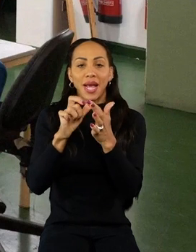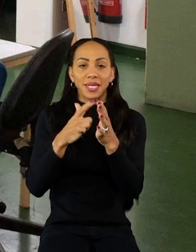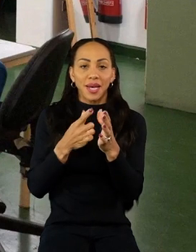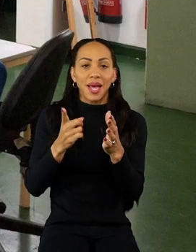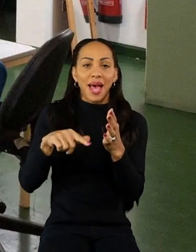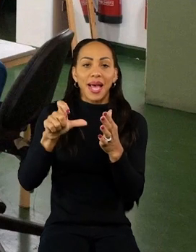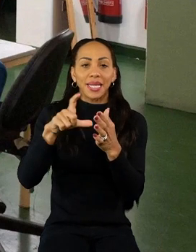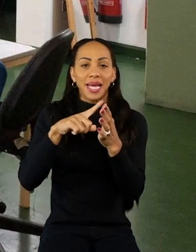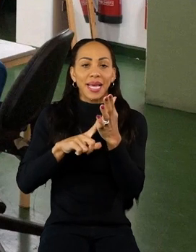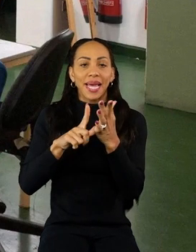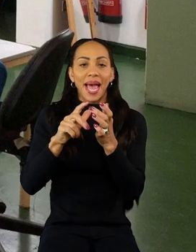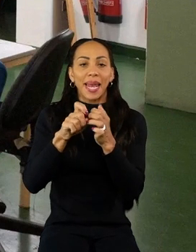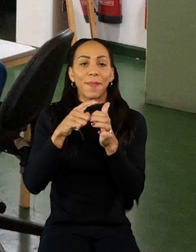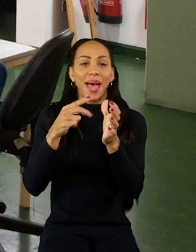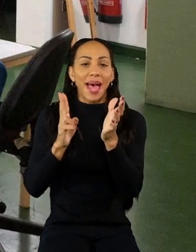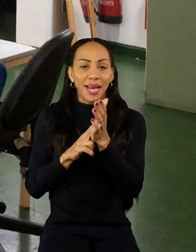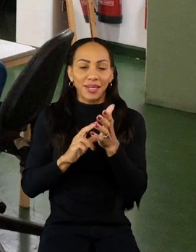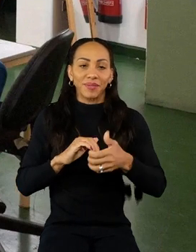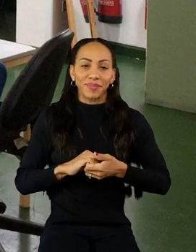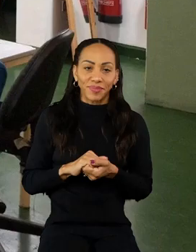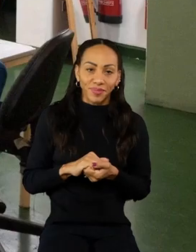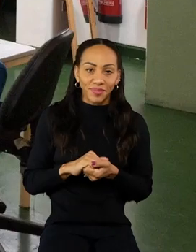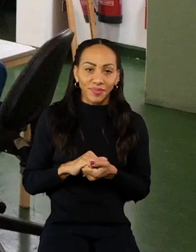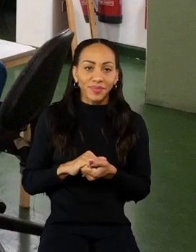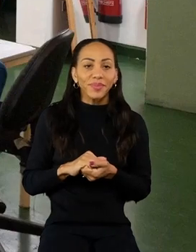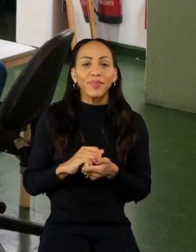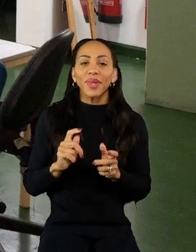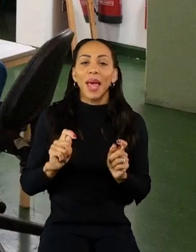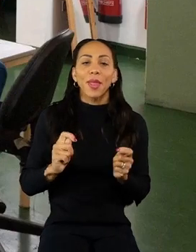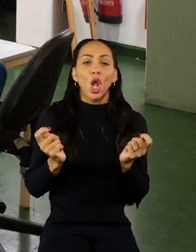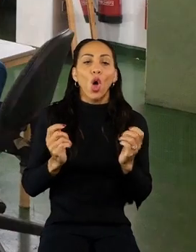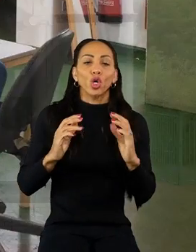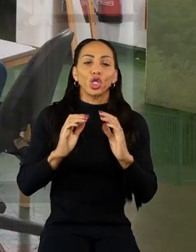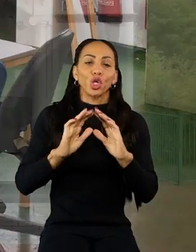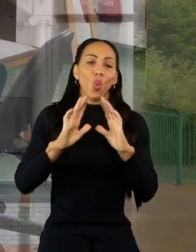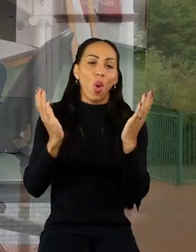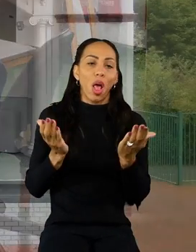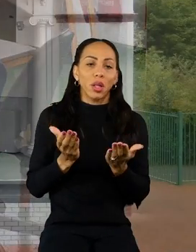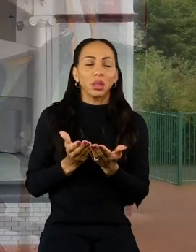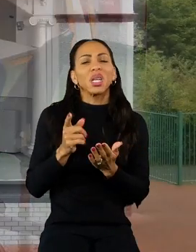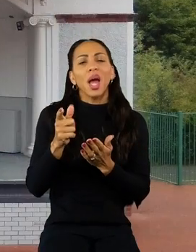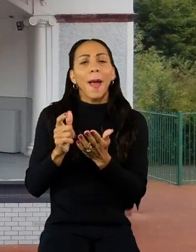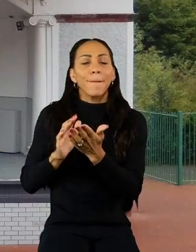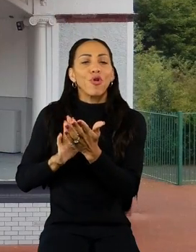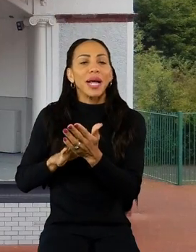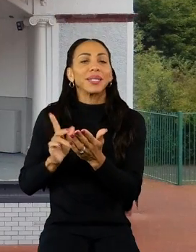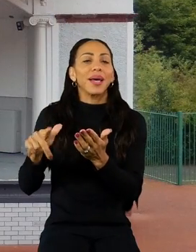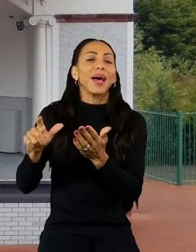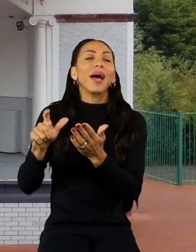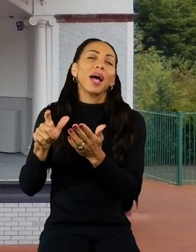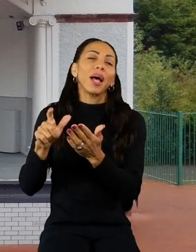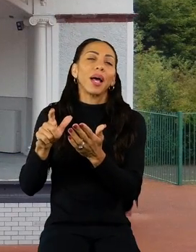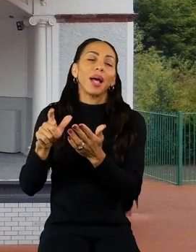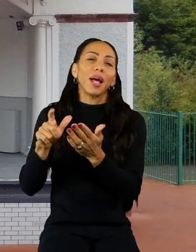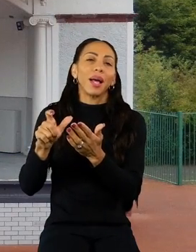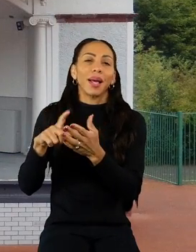on Miranda and Caliban. Yeah. And then our second one is on Locked World. So I'm going to, Miranda and Caliban